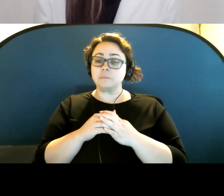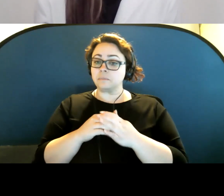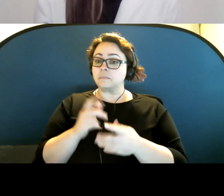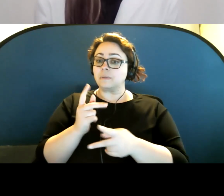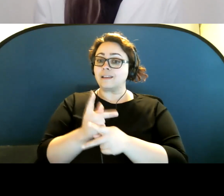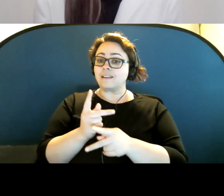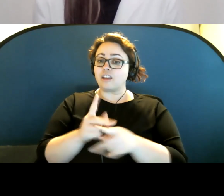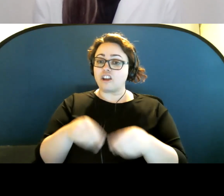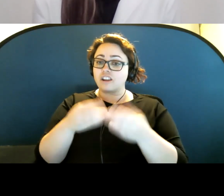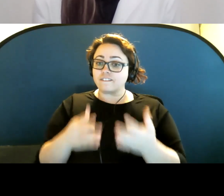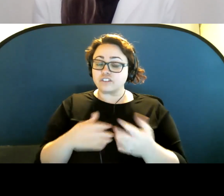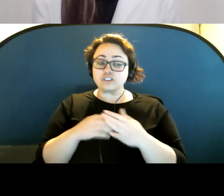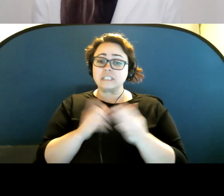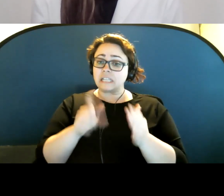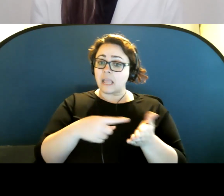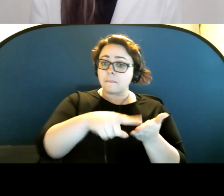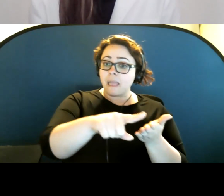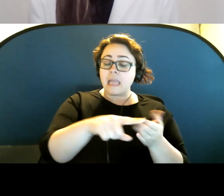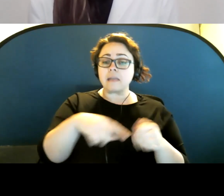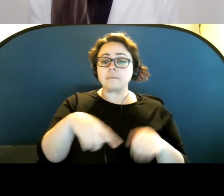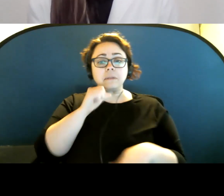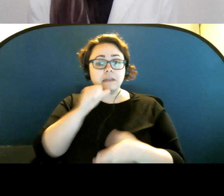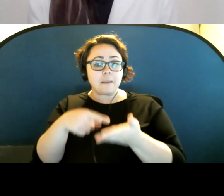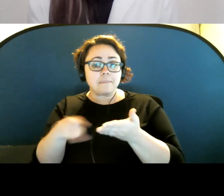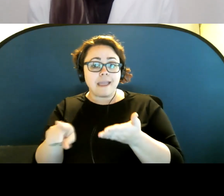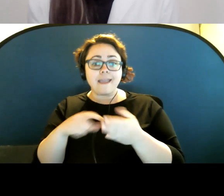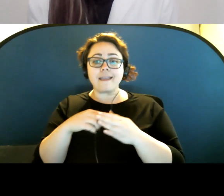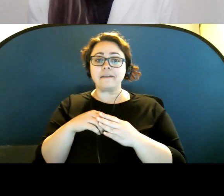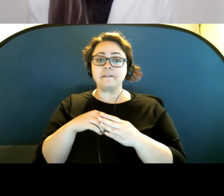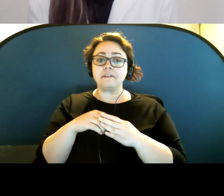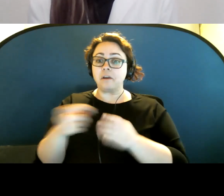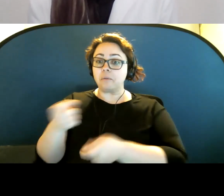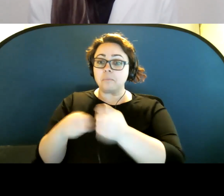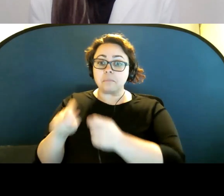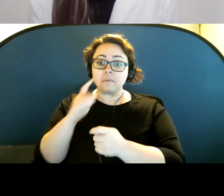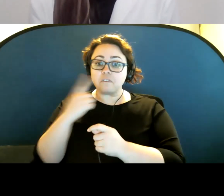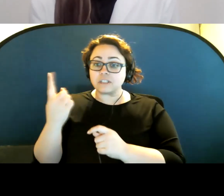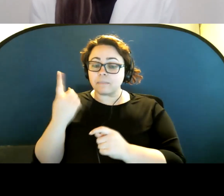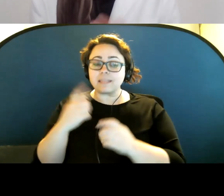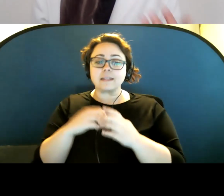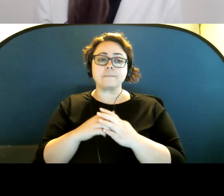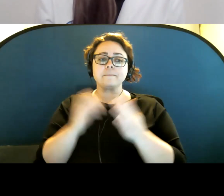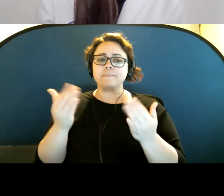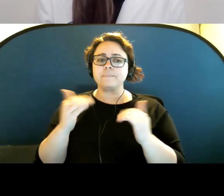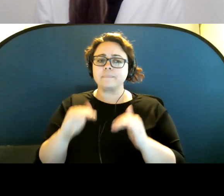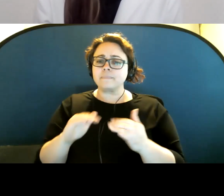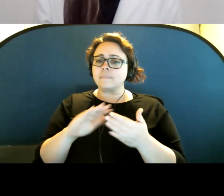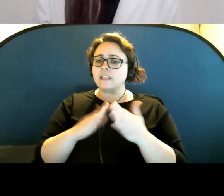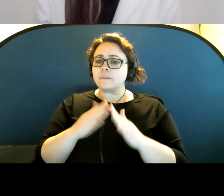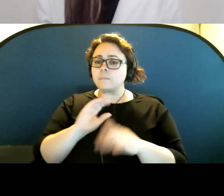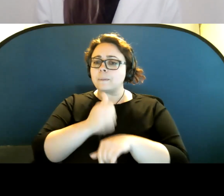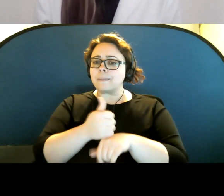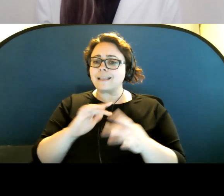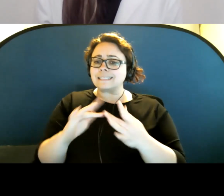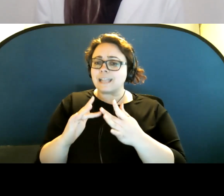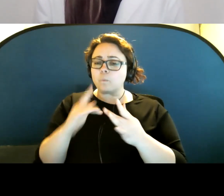unpaid, or compensated in other ways? What community-based networks are available to provide support, such as Meals on Wheels